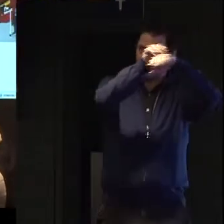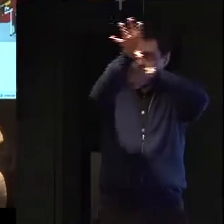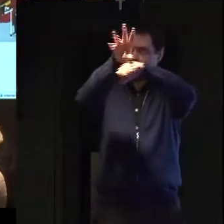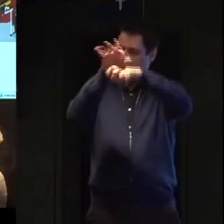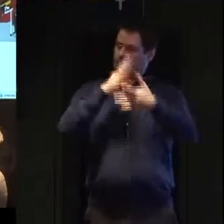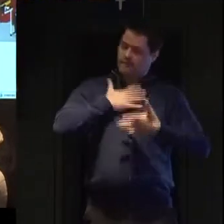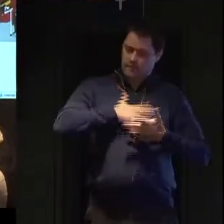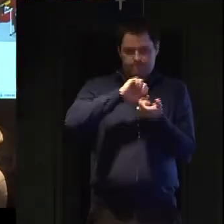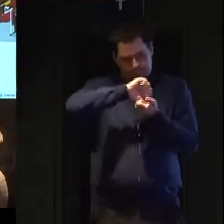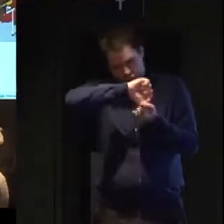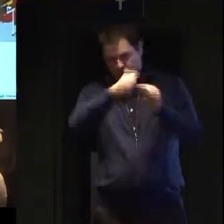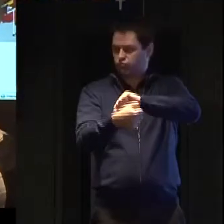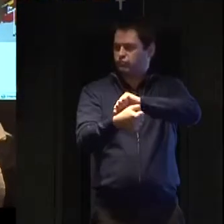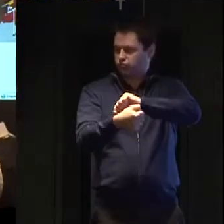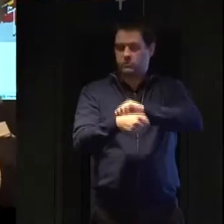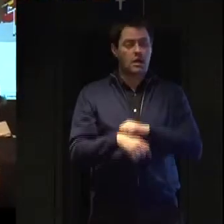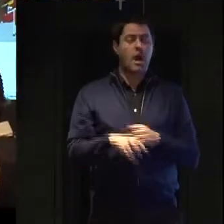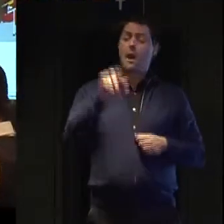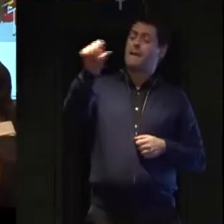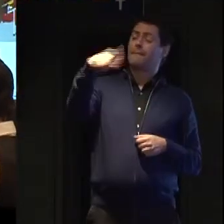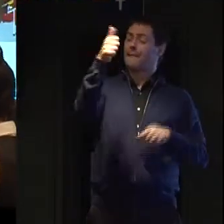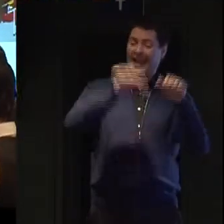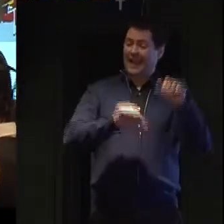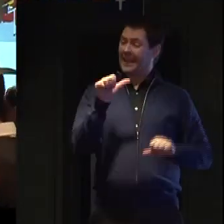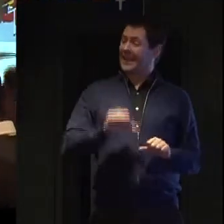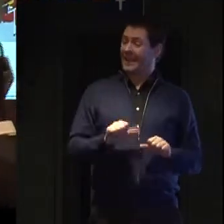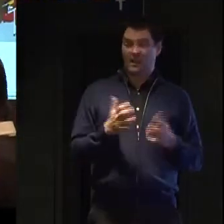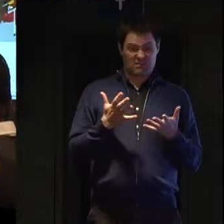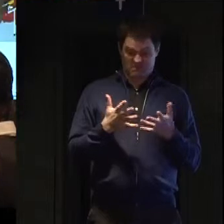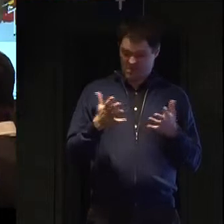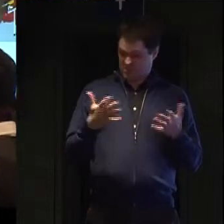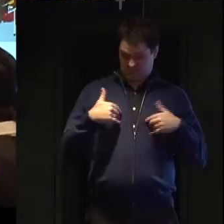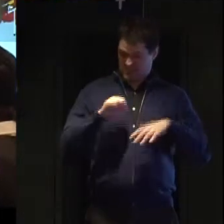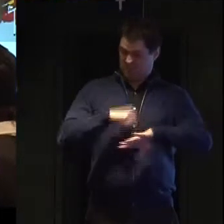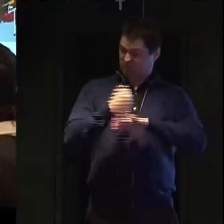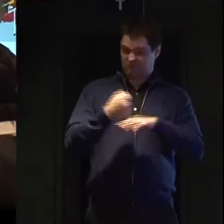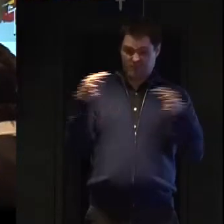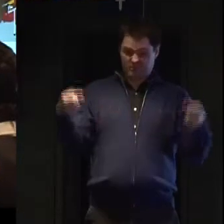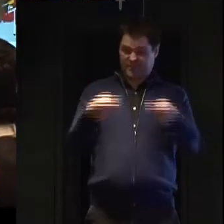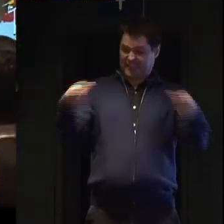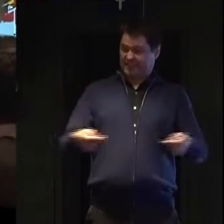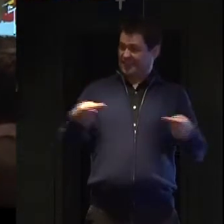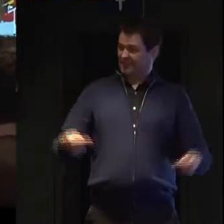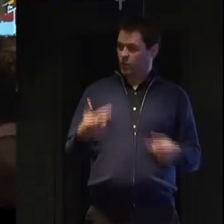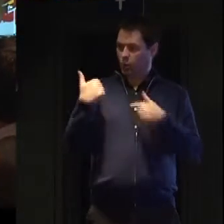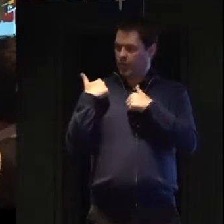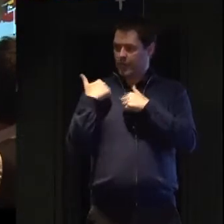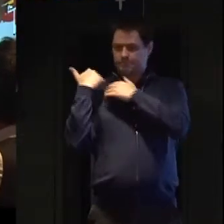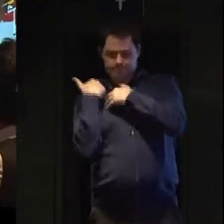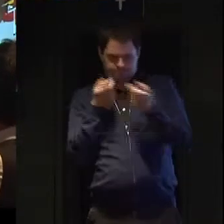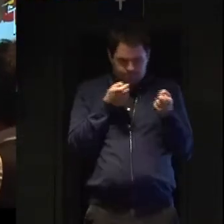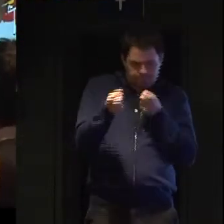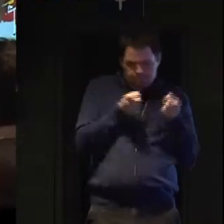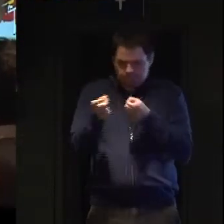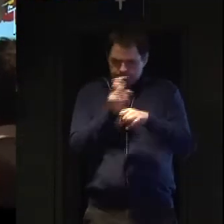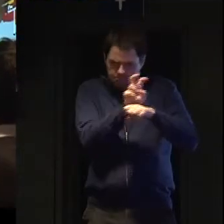about. The Premier League isn't a governing body. We're a competition organiser. And it is quite an important distinction because our role